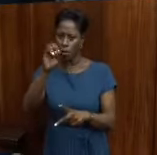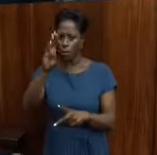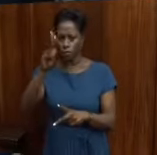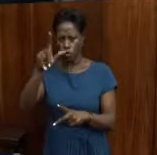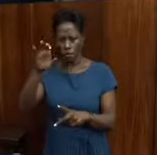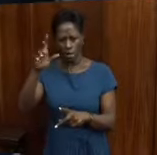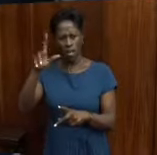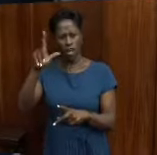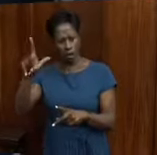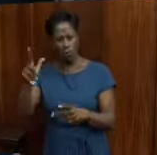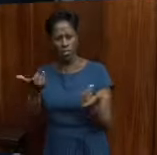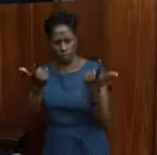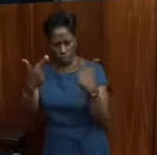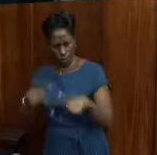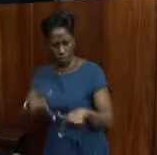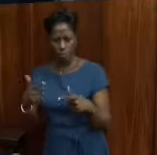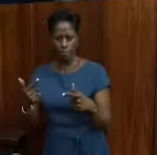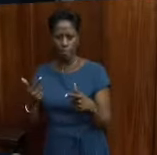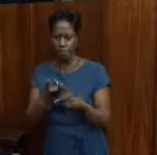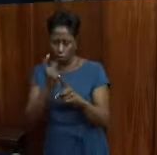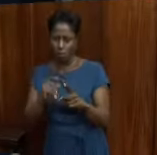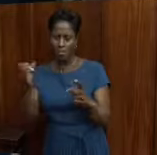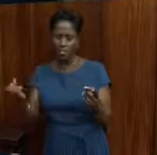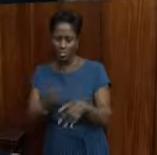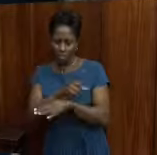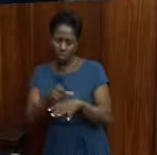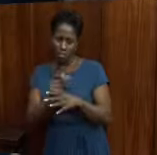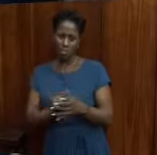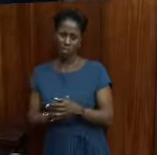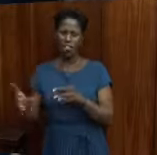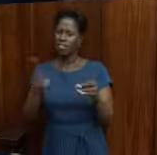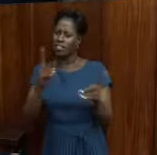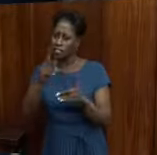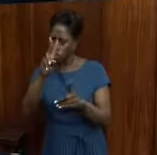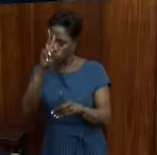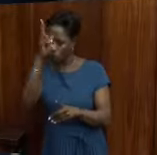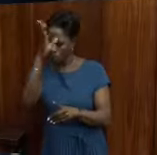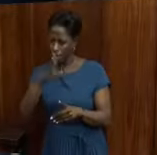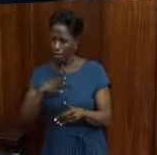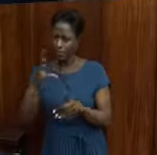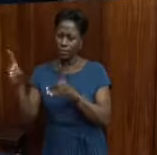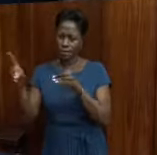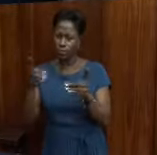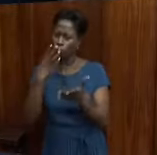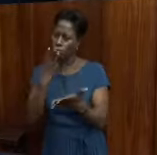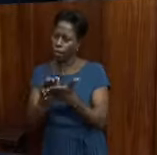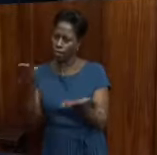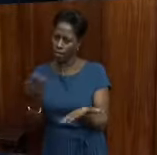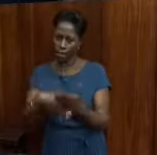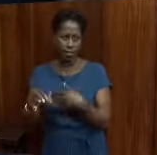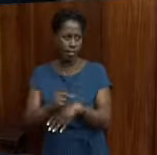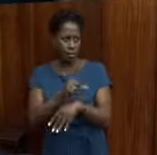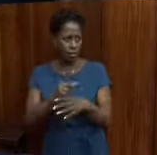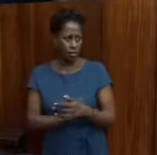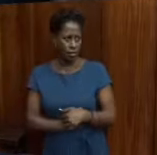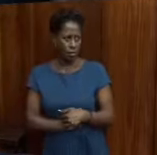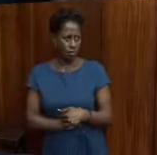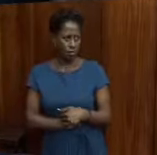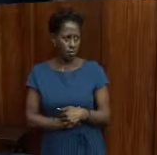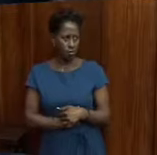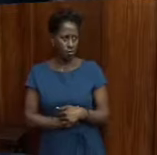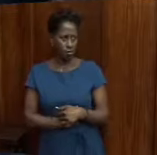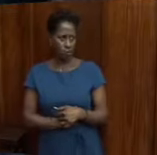with world-class honors bestowed on many other outstanding St. Lucians for their work contribution to science, technology, and